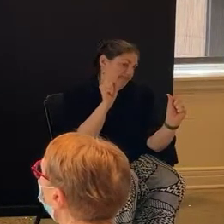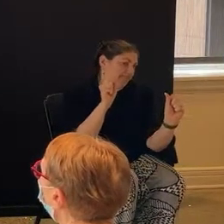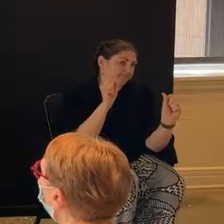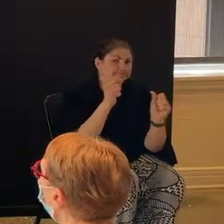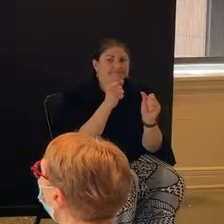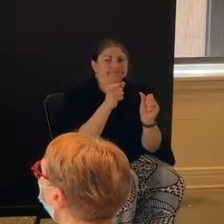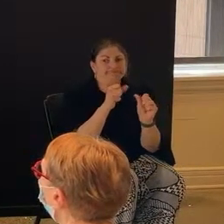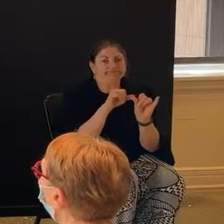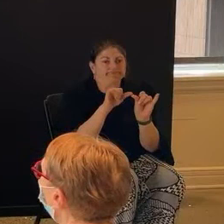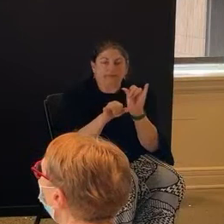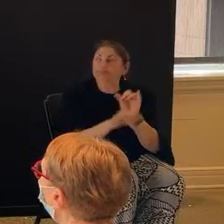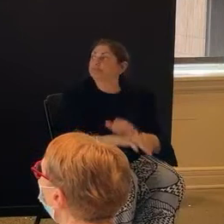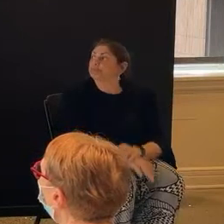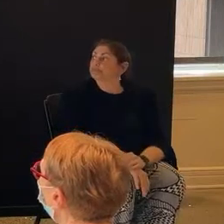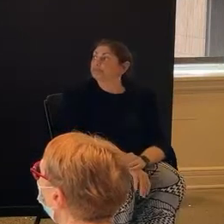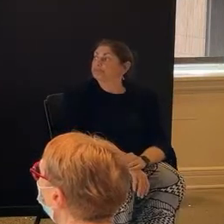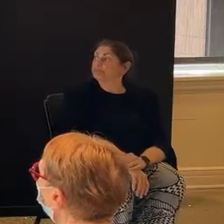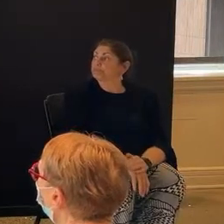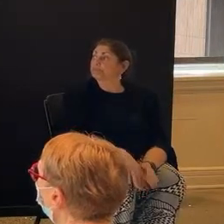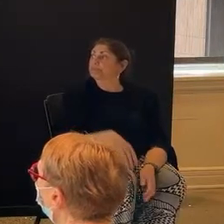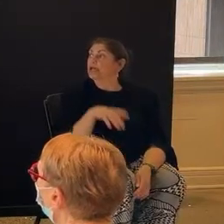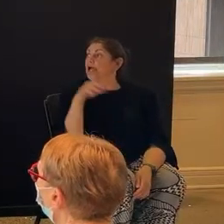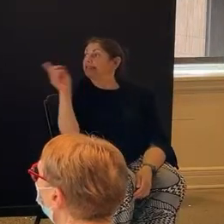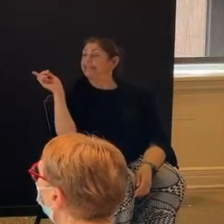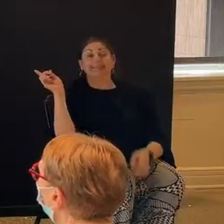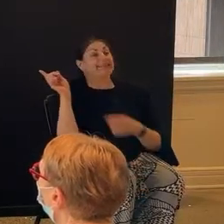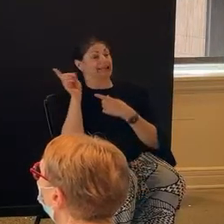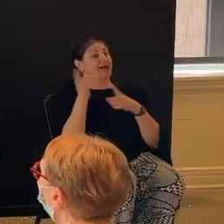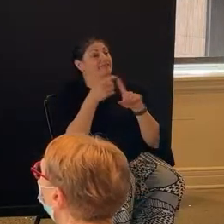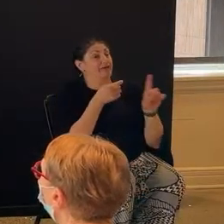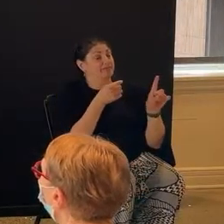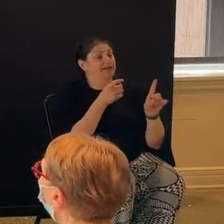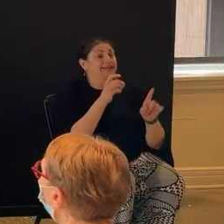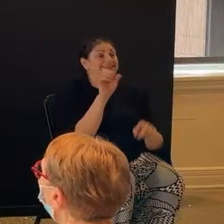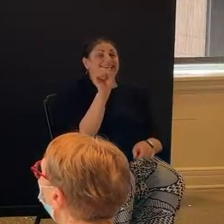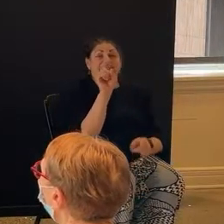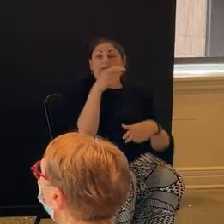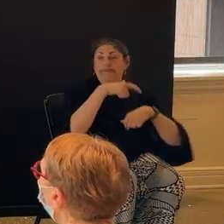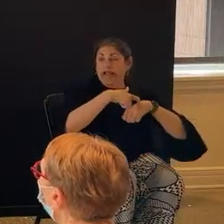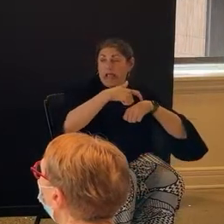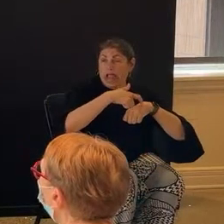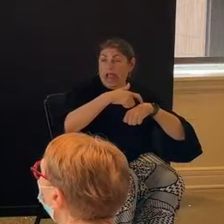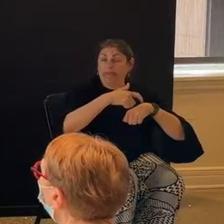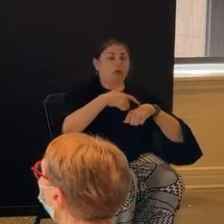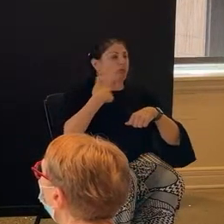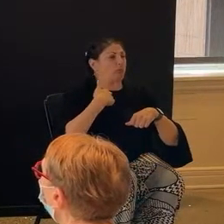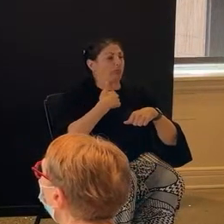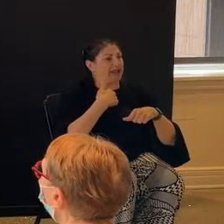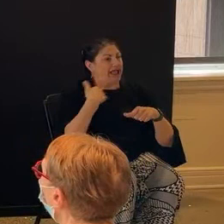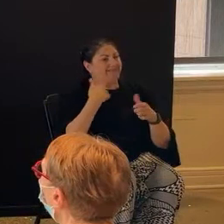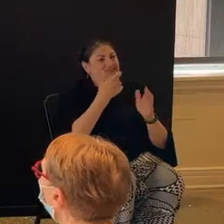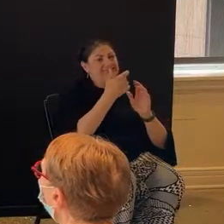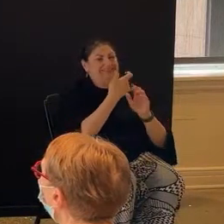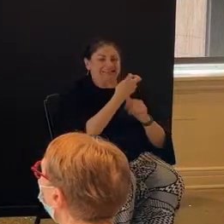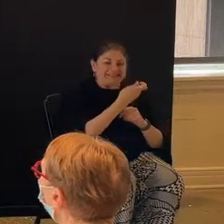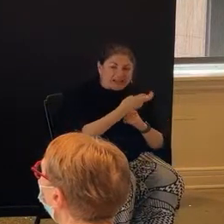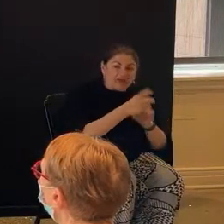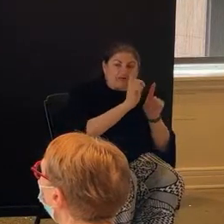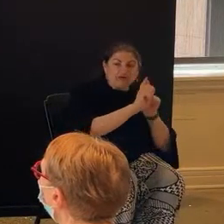this was part of a package of stories we did at the Seattle Times a while back, just kind of pointing out how